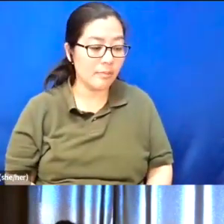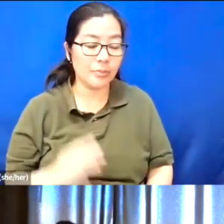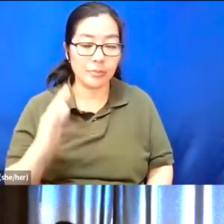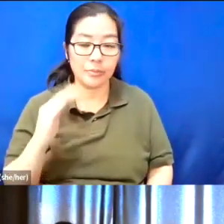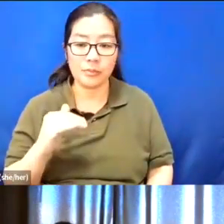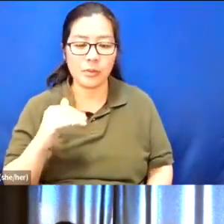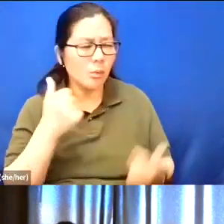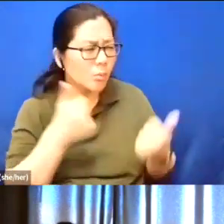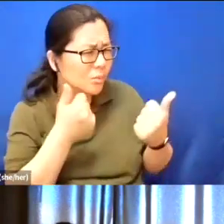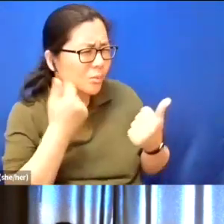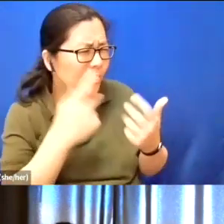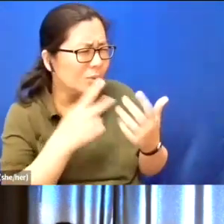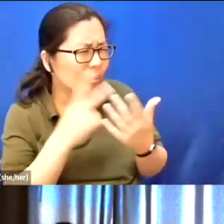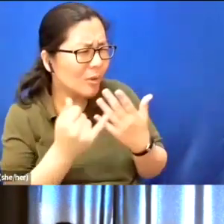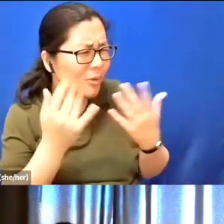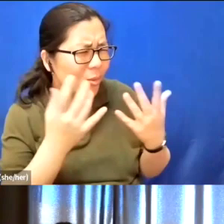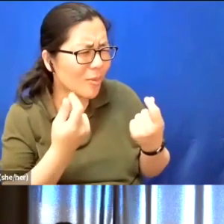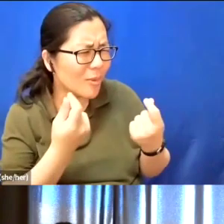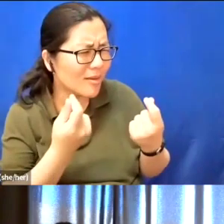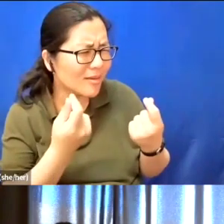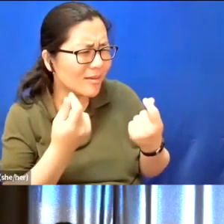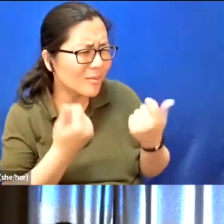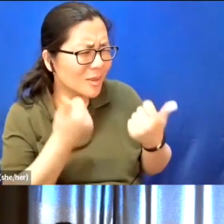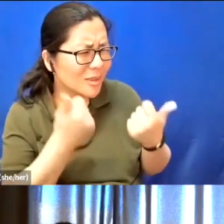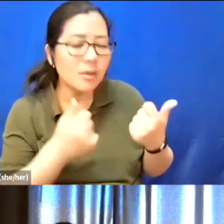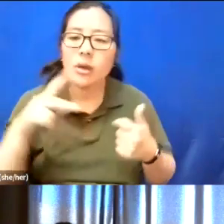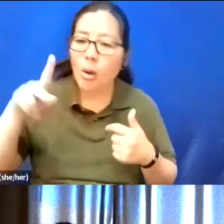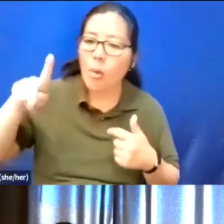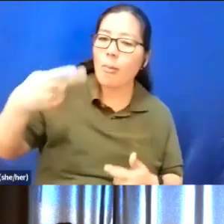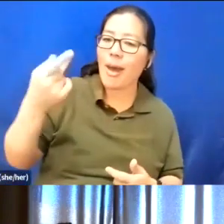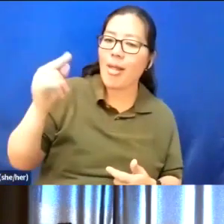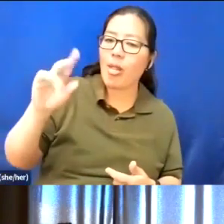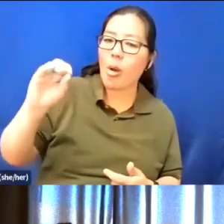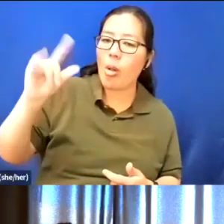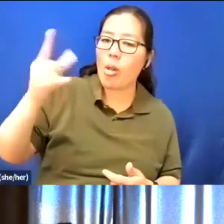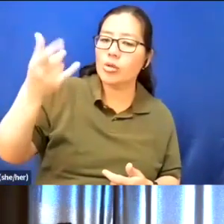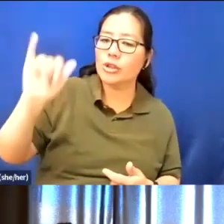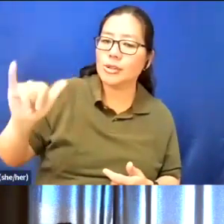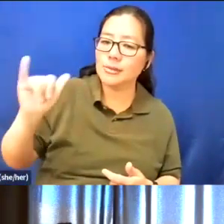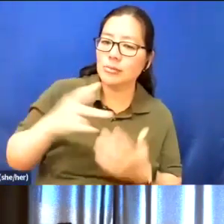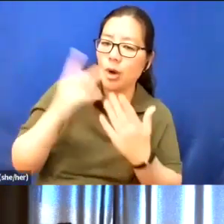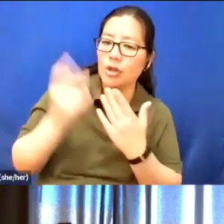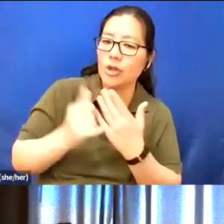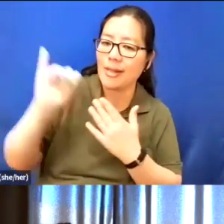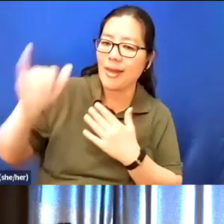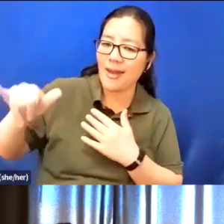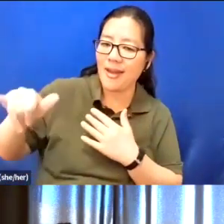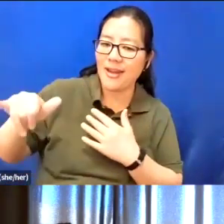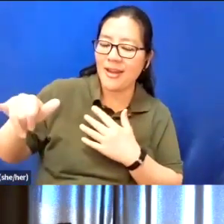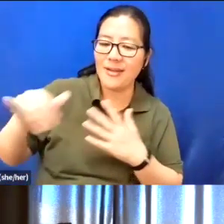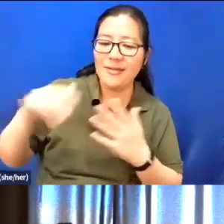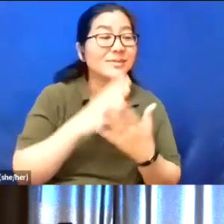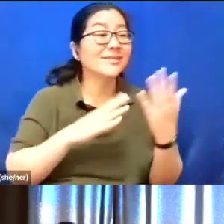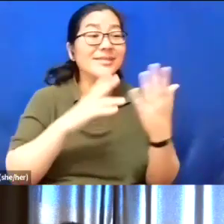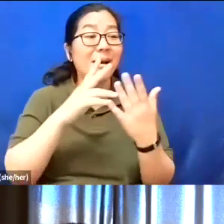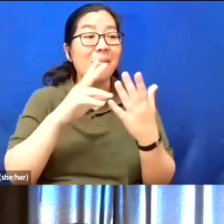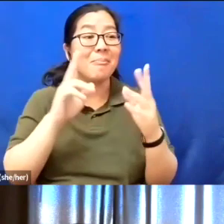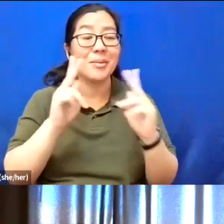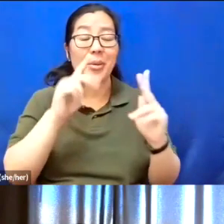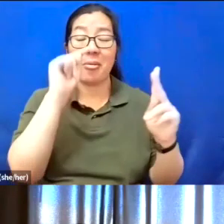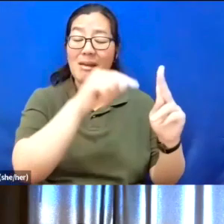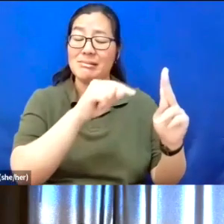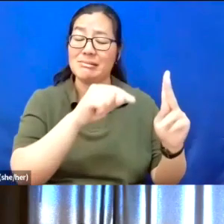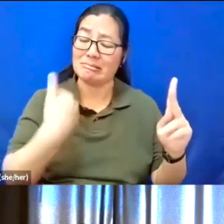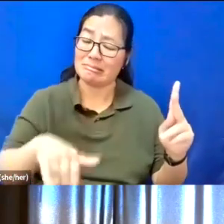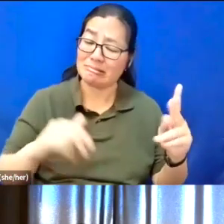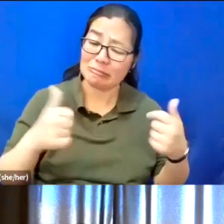one? Well, which one? The pathology project. Oh. For some people, that's a very difficult project to